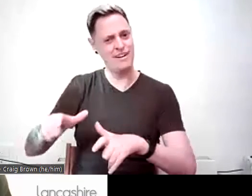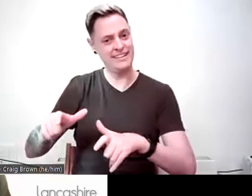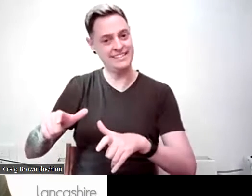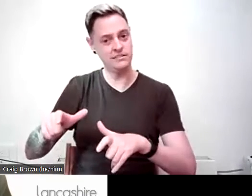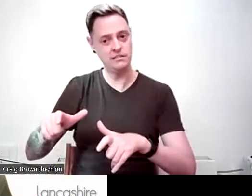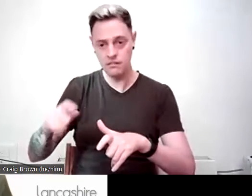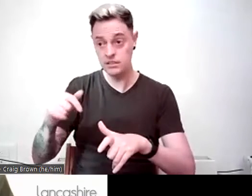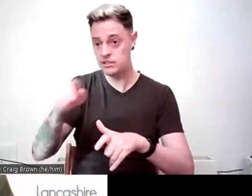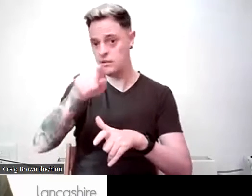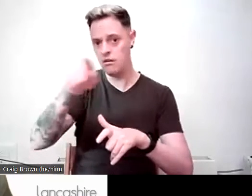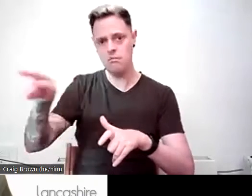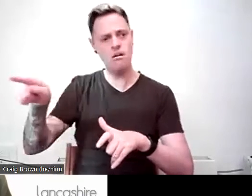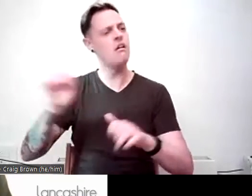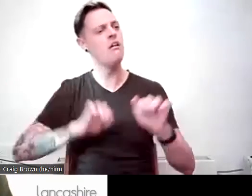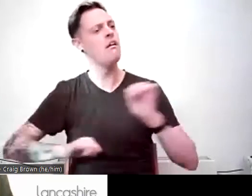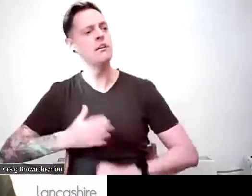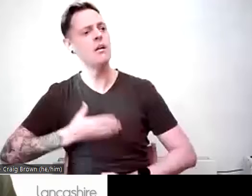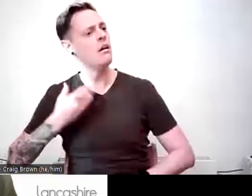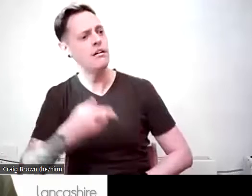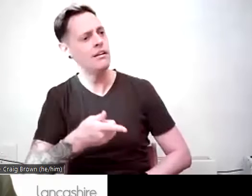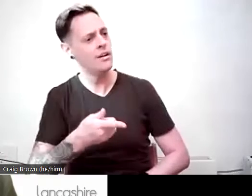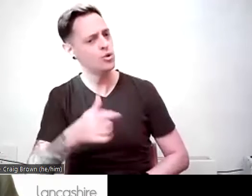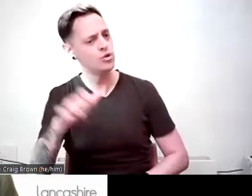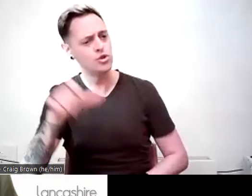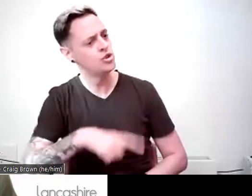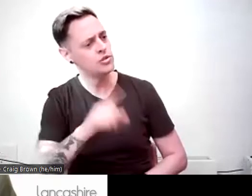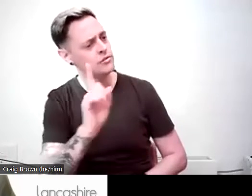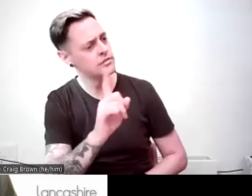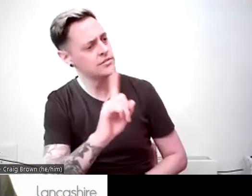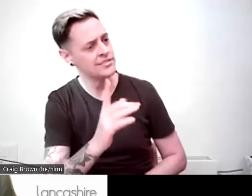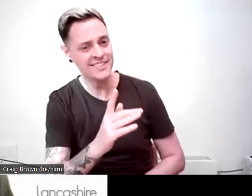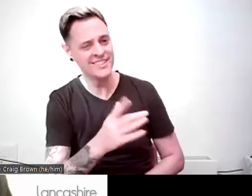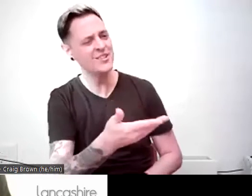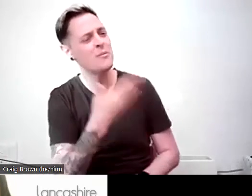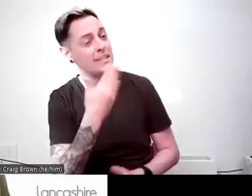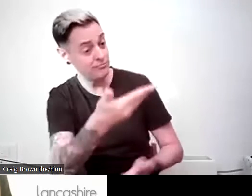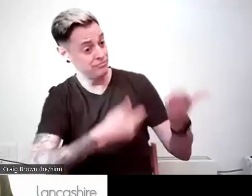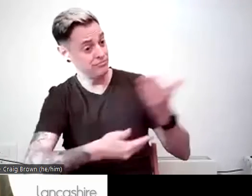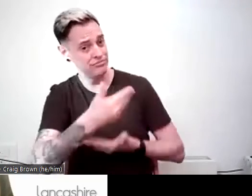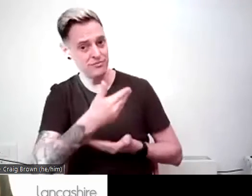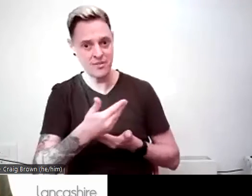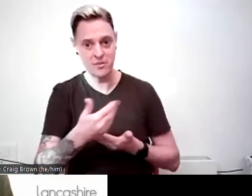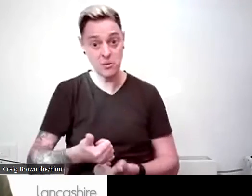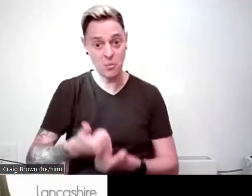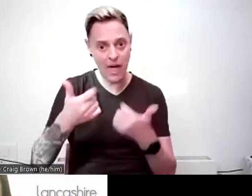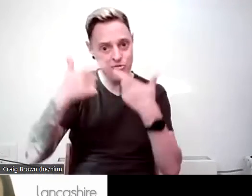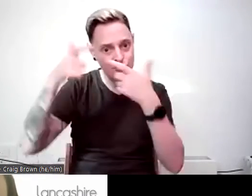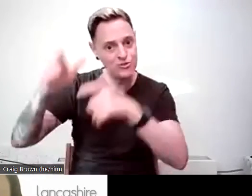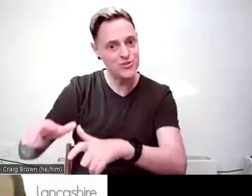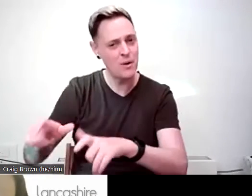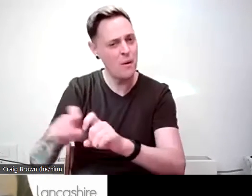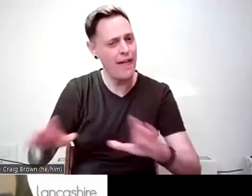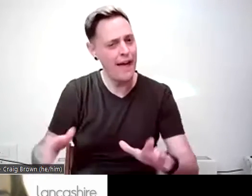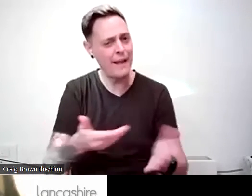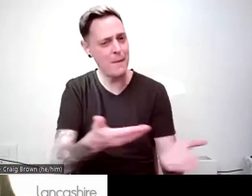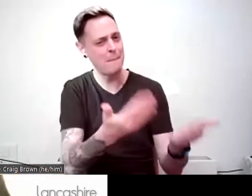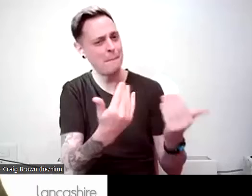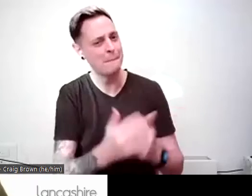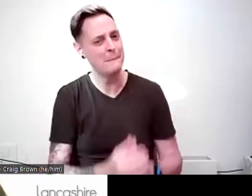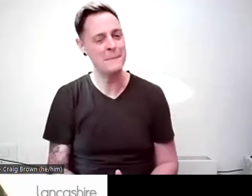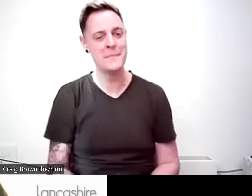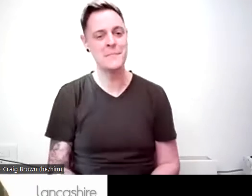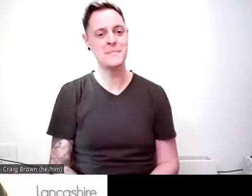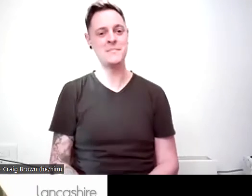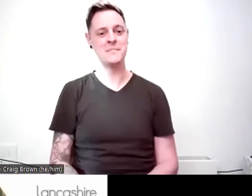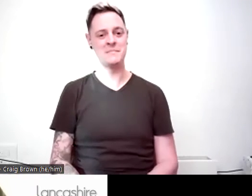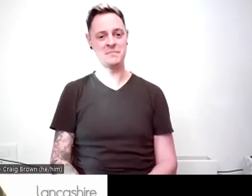but speak to that, but also obviously speak about the positives of the retreat and what it means and how it went and how incredible it is. Yeah. Of